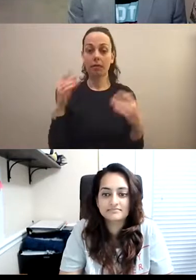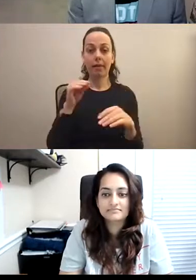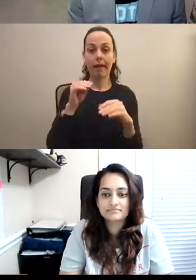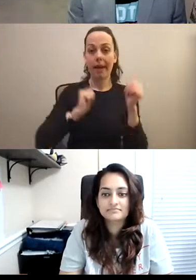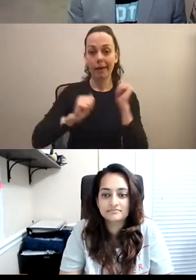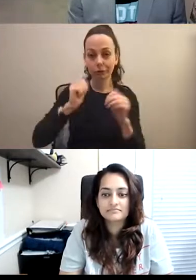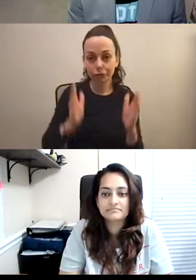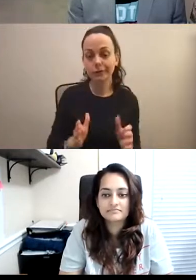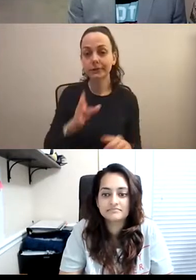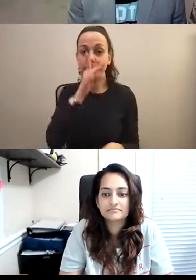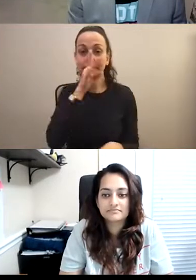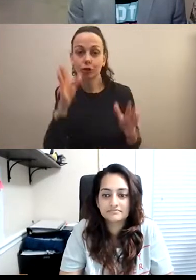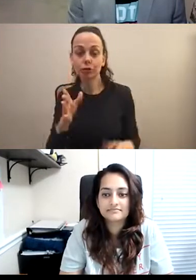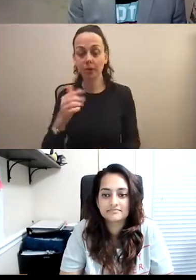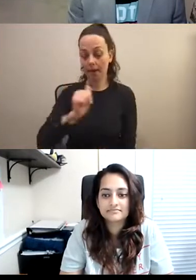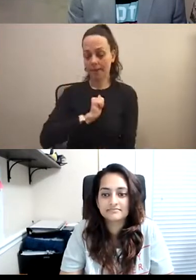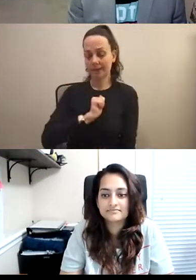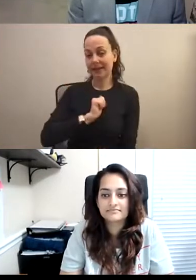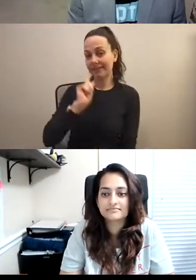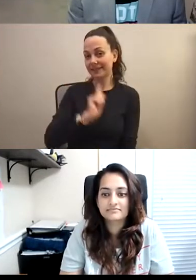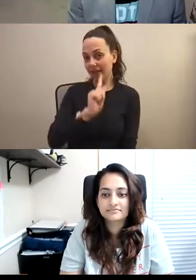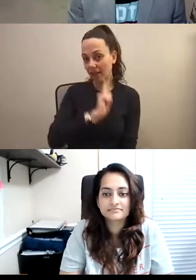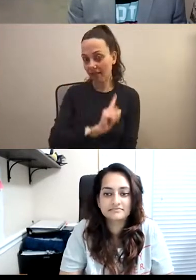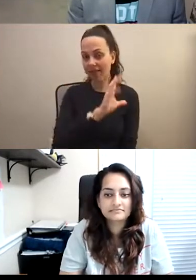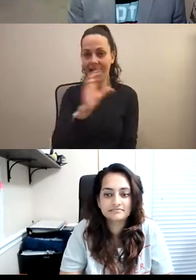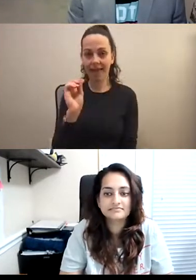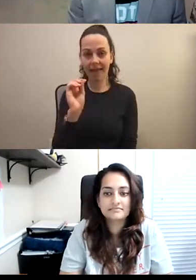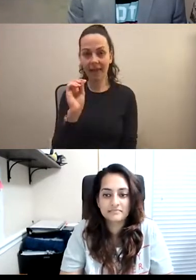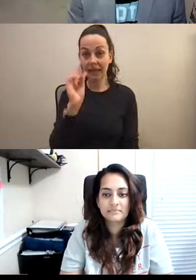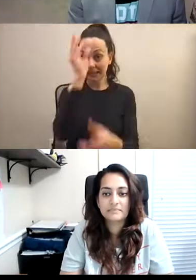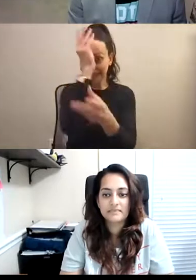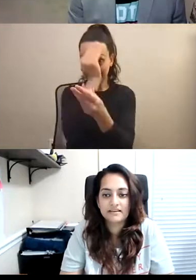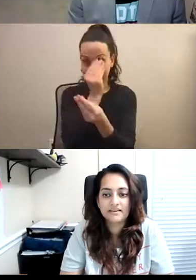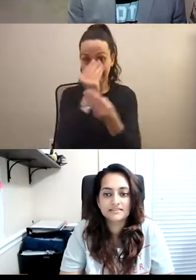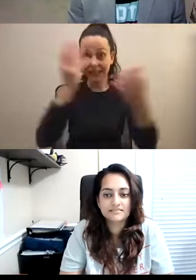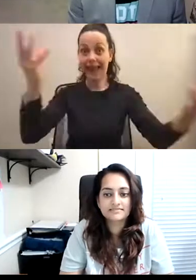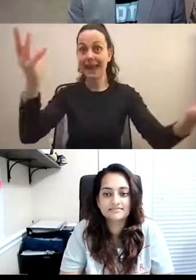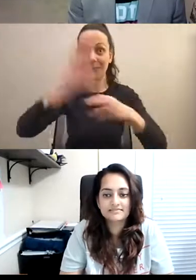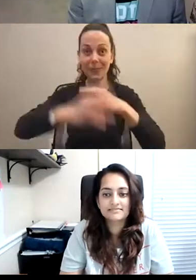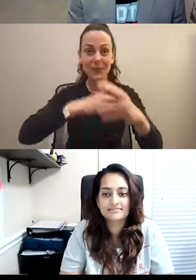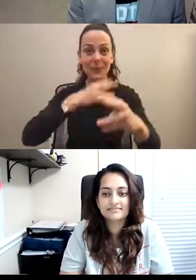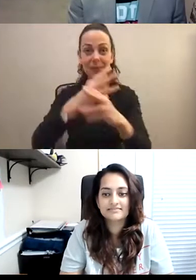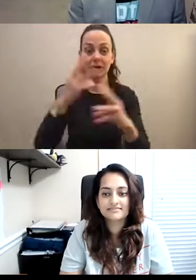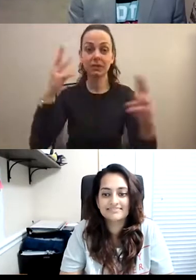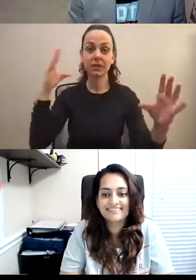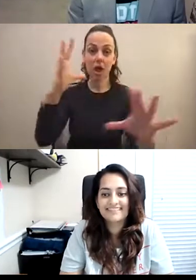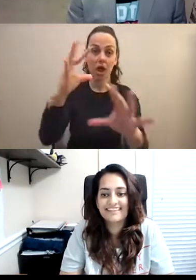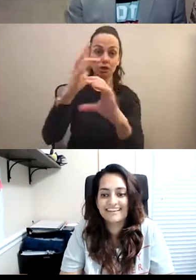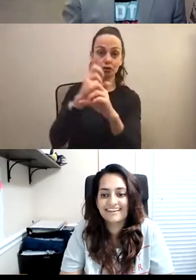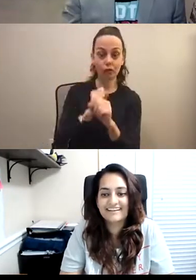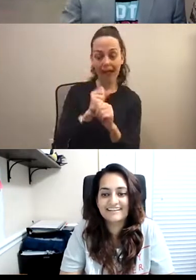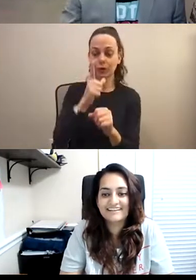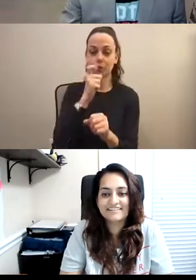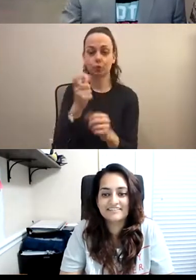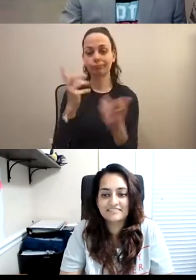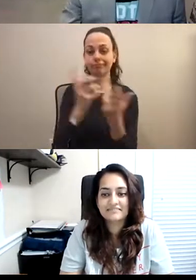I am single and letting the world and the universe attract the person destined to be in my life